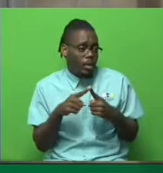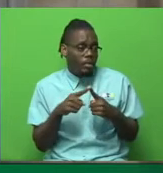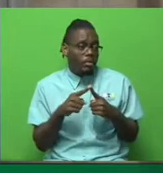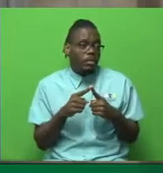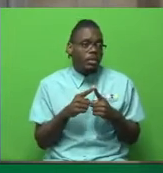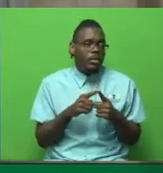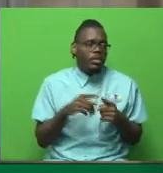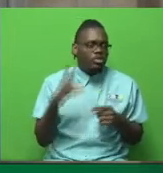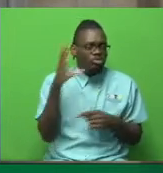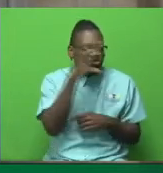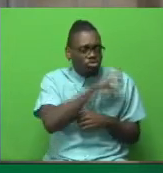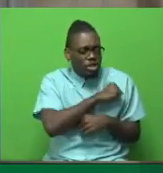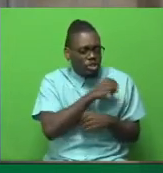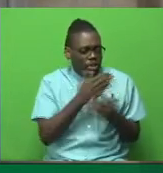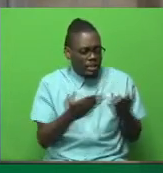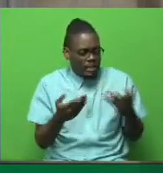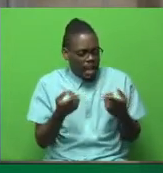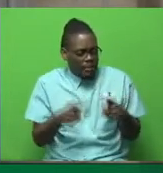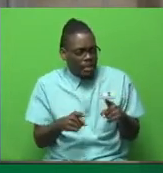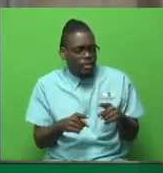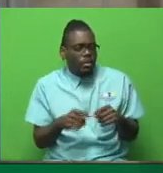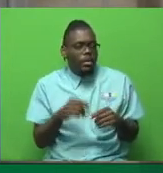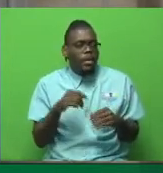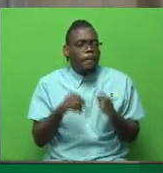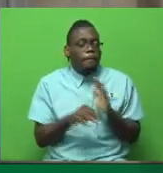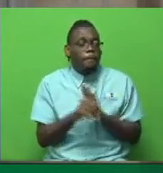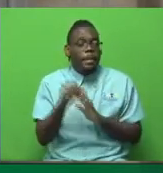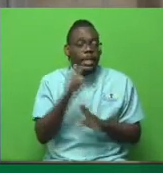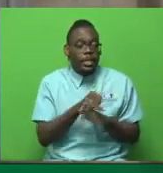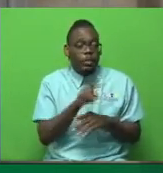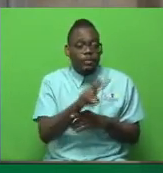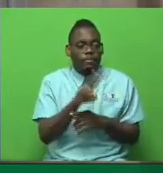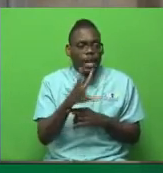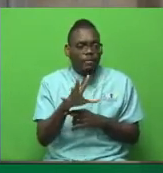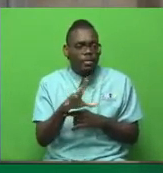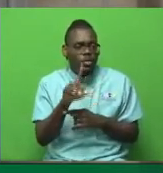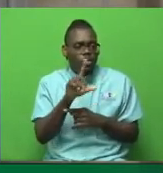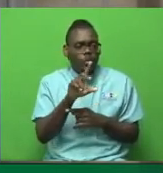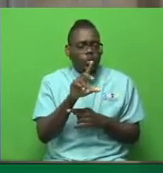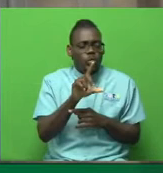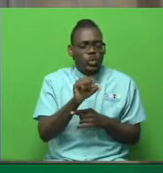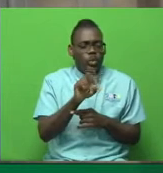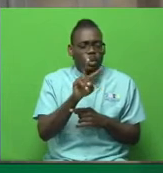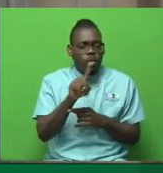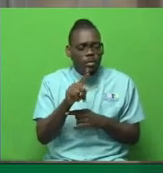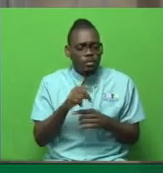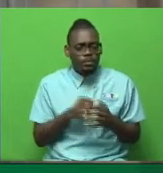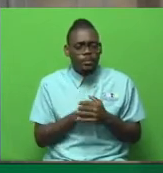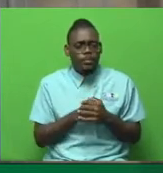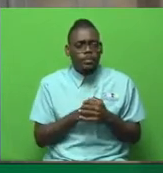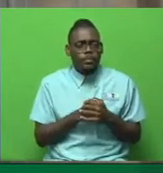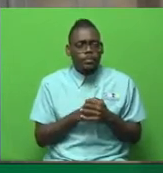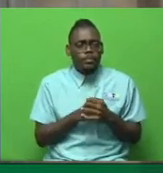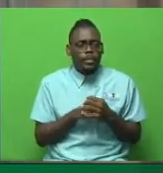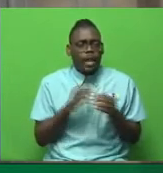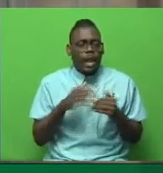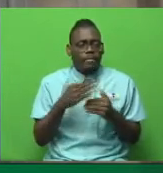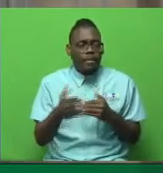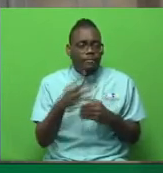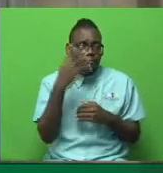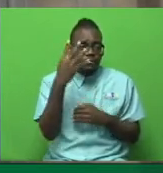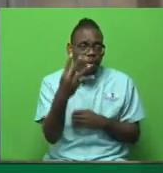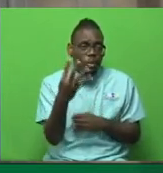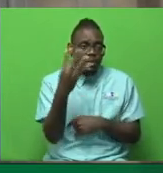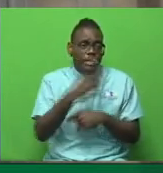such as on the 25th of May 2021 questions remain after four senior specialist doctors